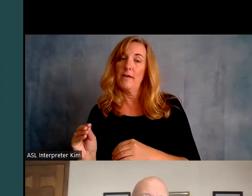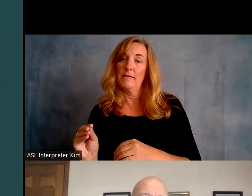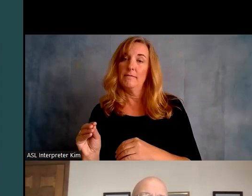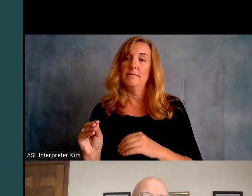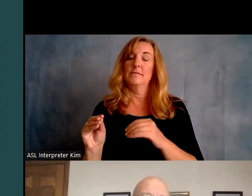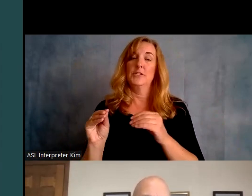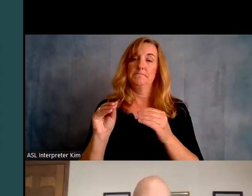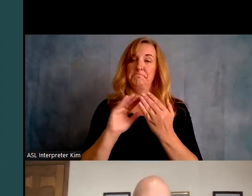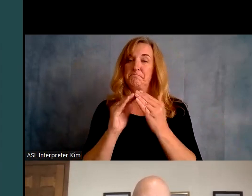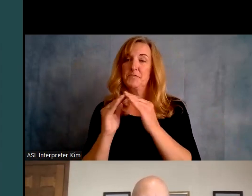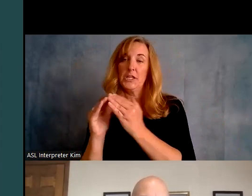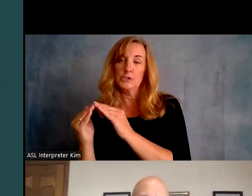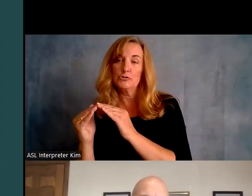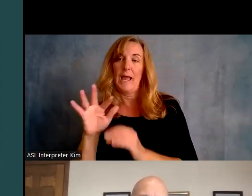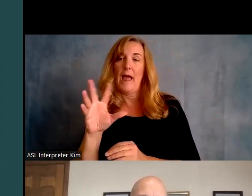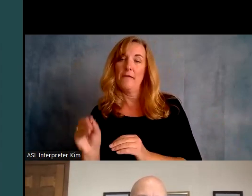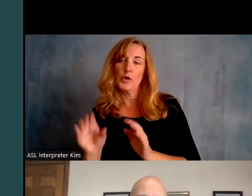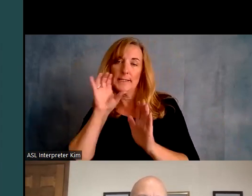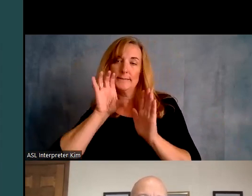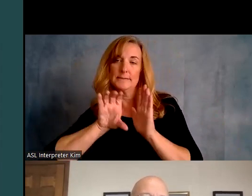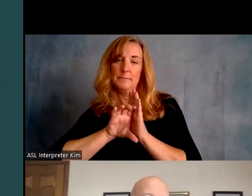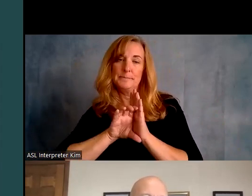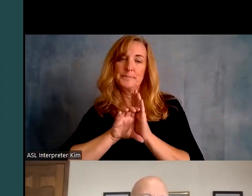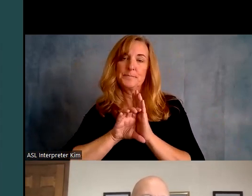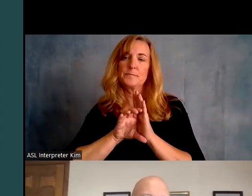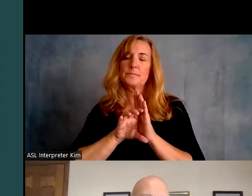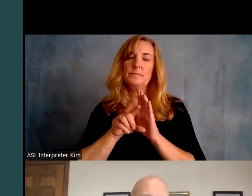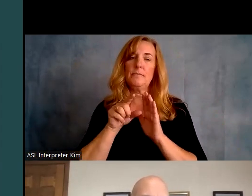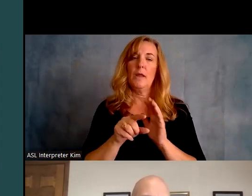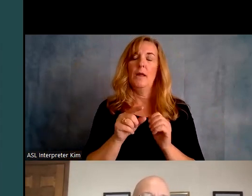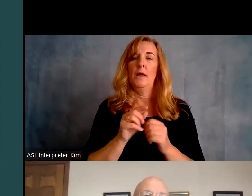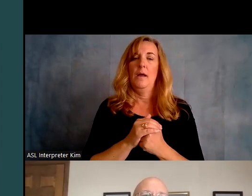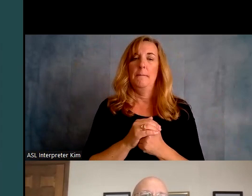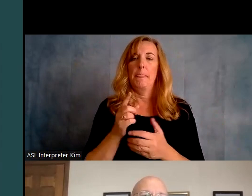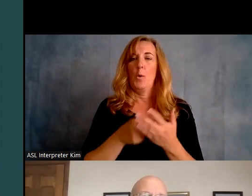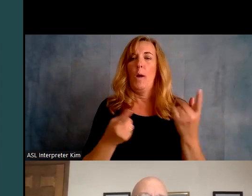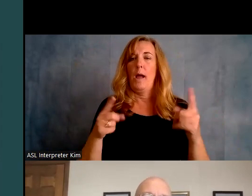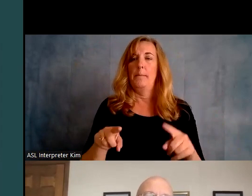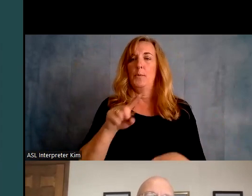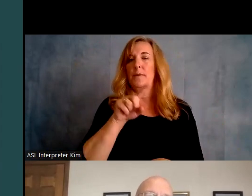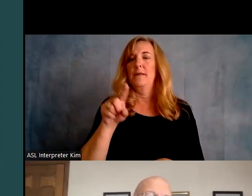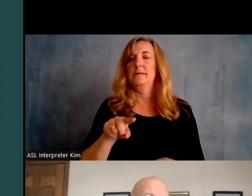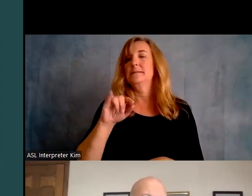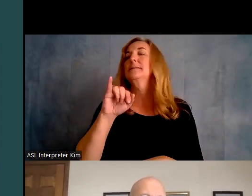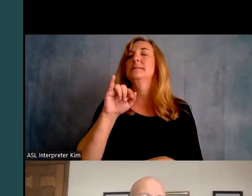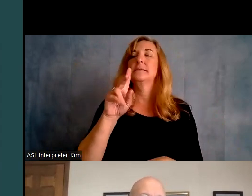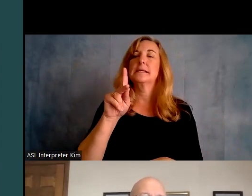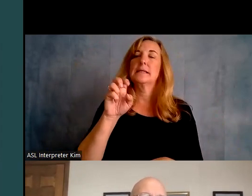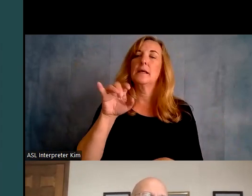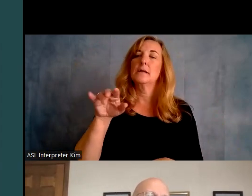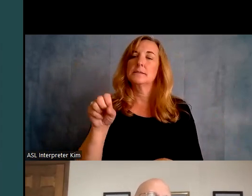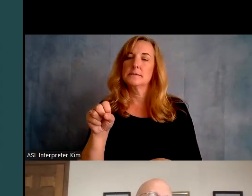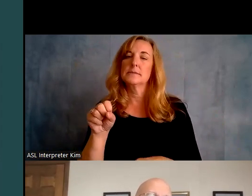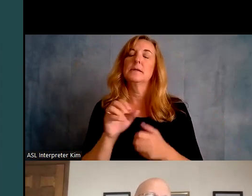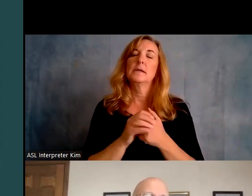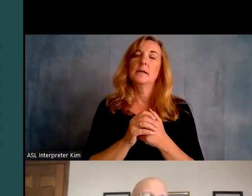an African depiction of the account of Zacchaeus. And now you know